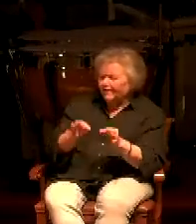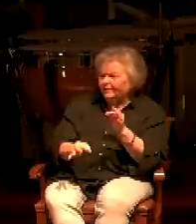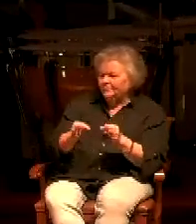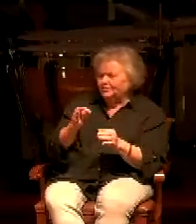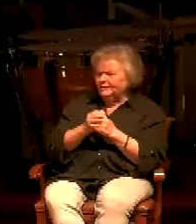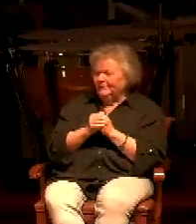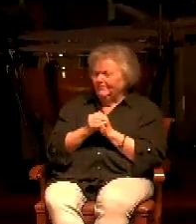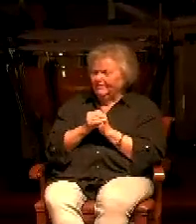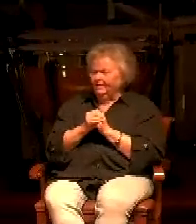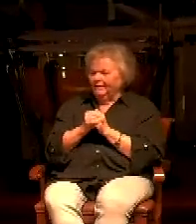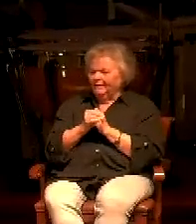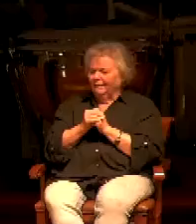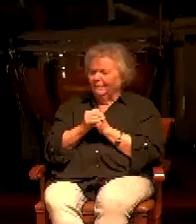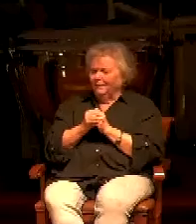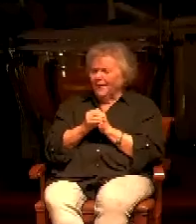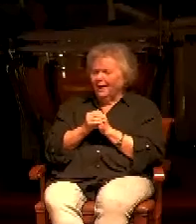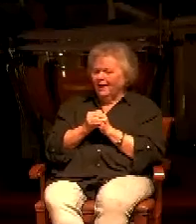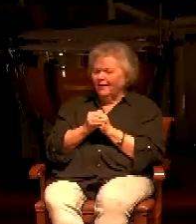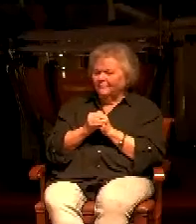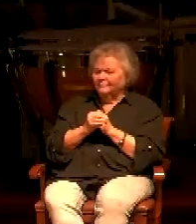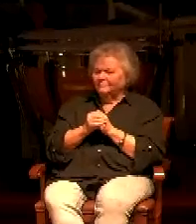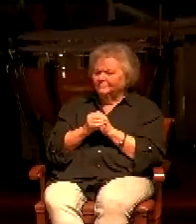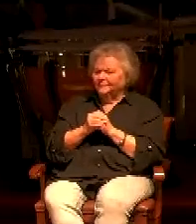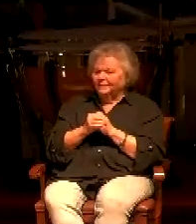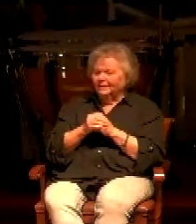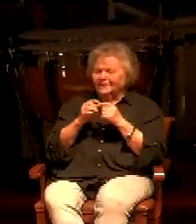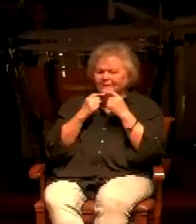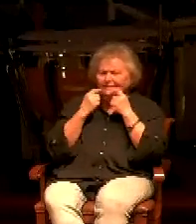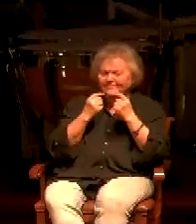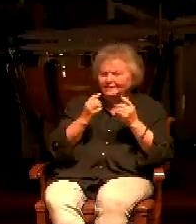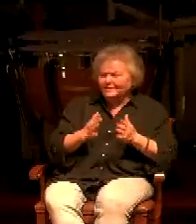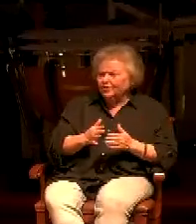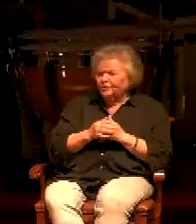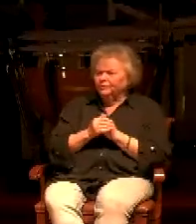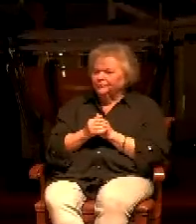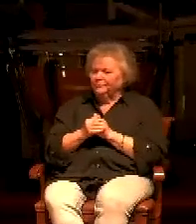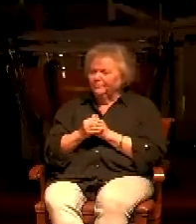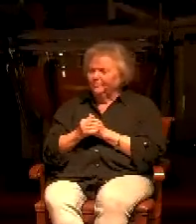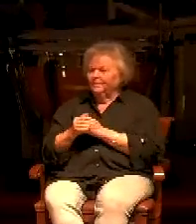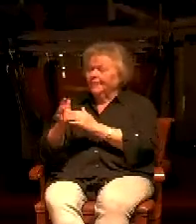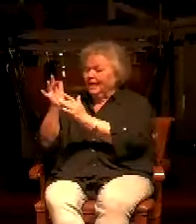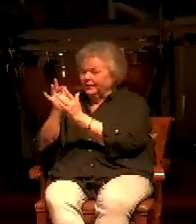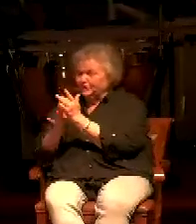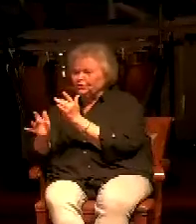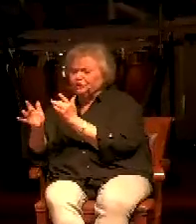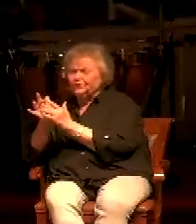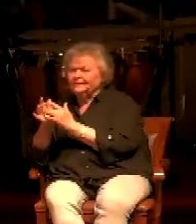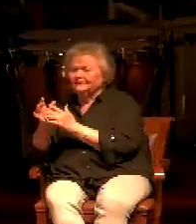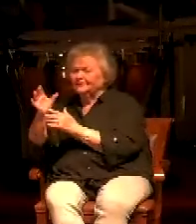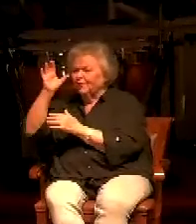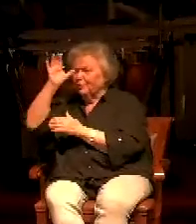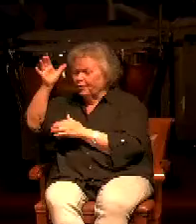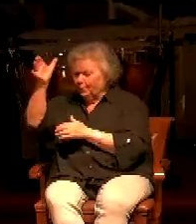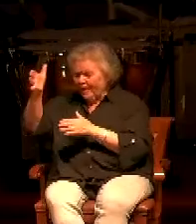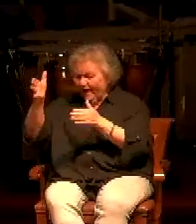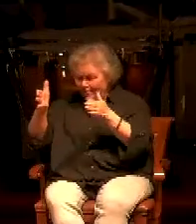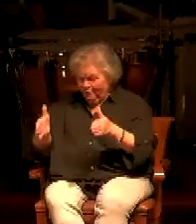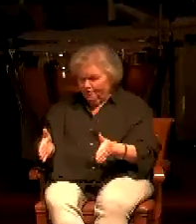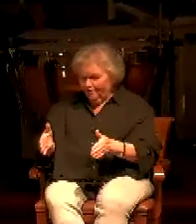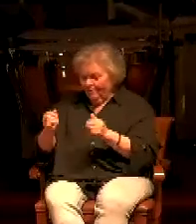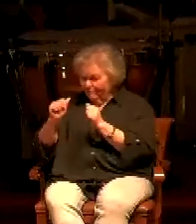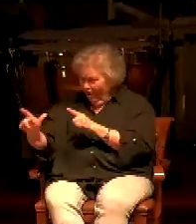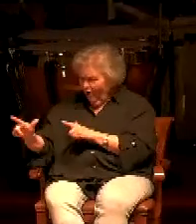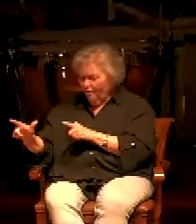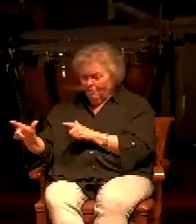will judge the Creator will one day on their knee stand before Christ, the Creator of all, and be judged for